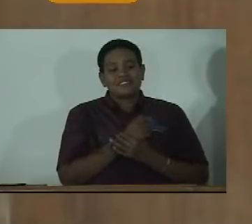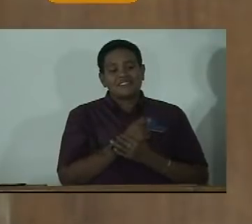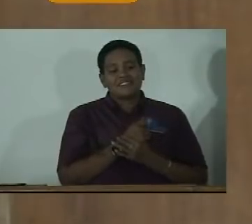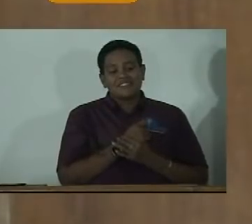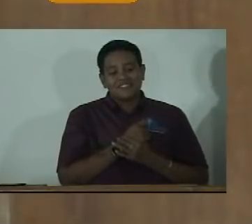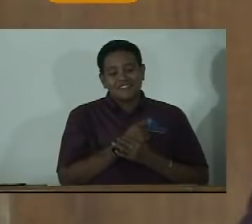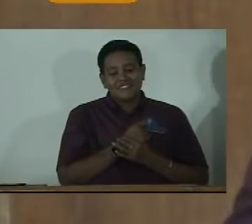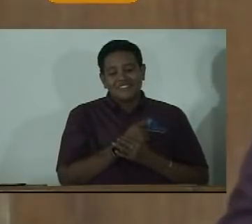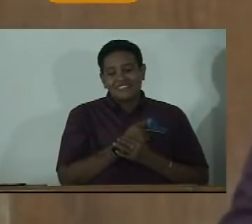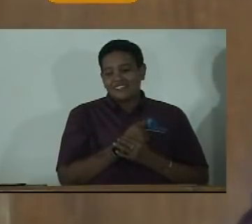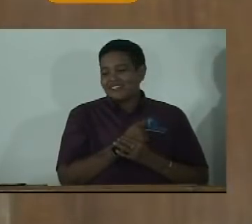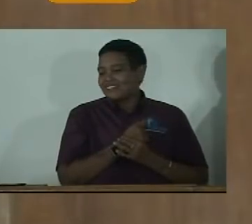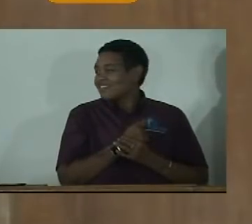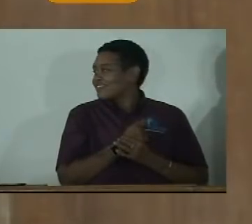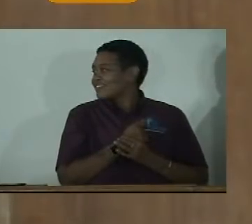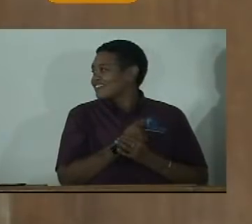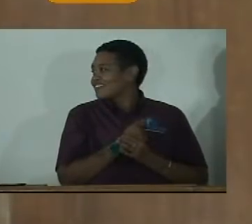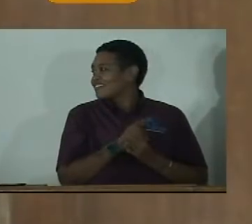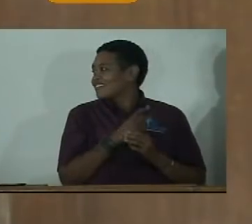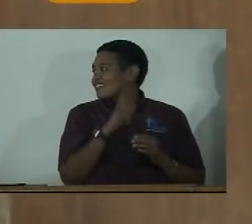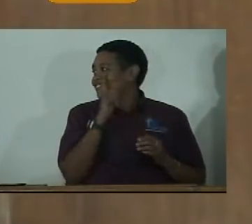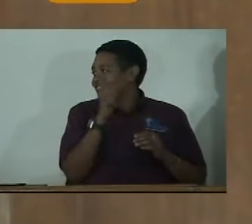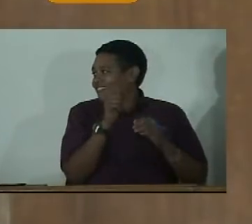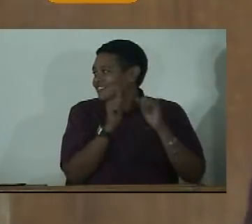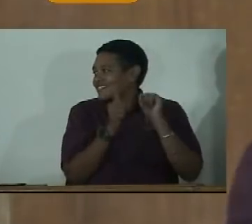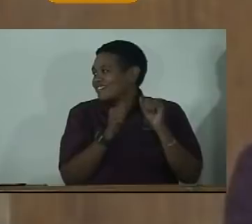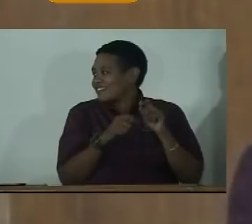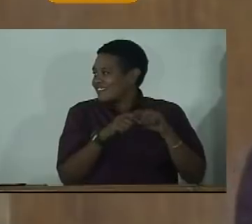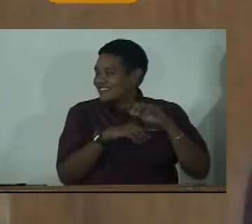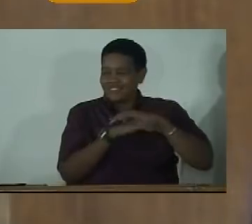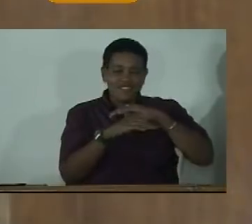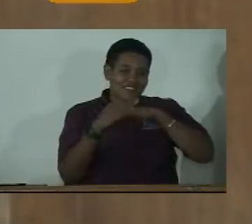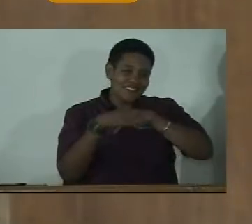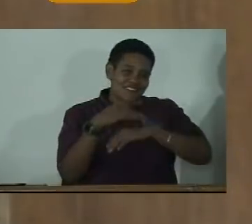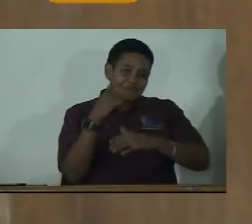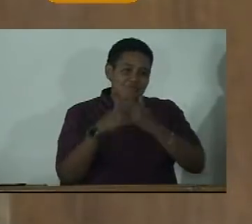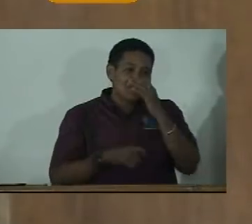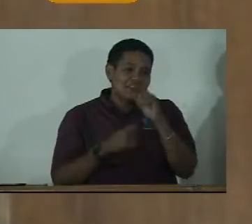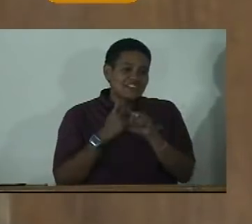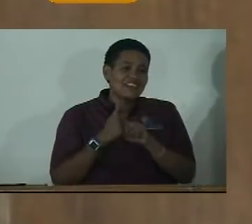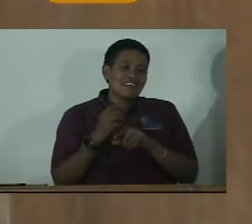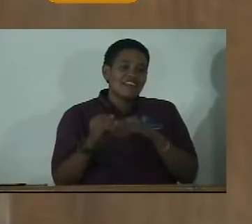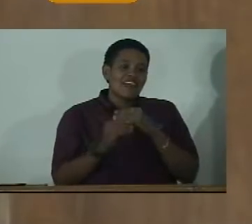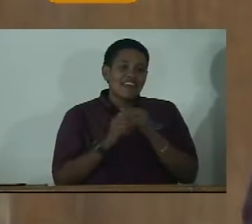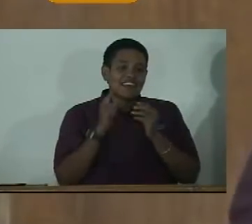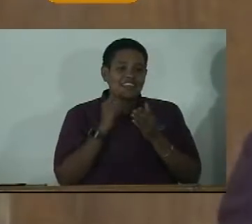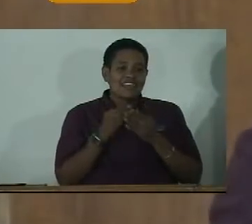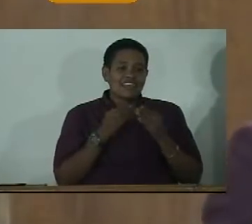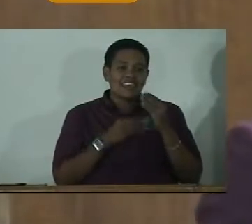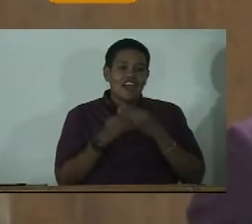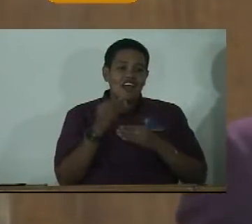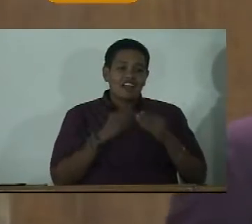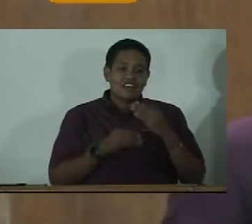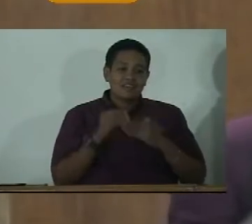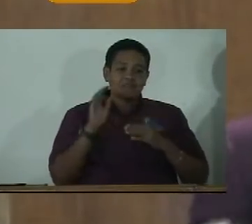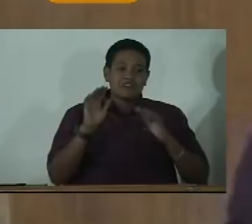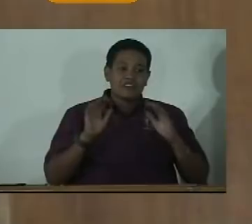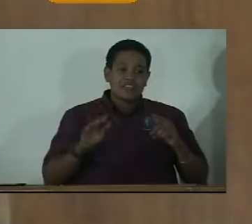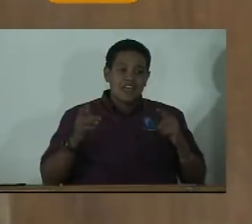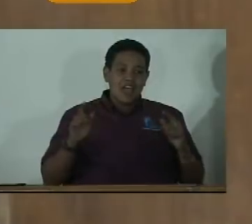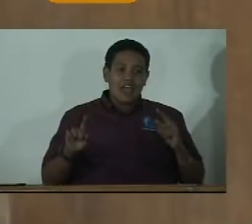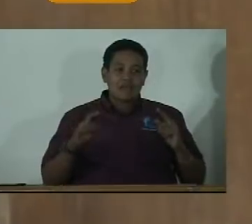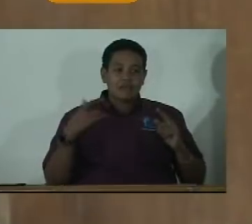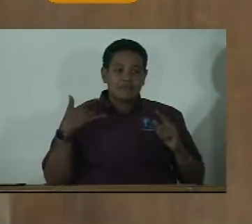There is a competition based on price that economies of scale have